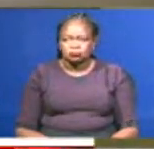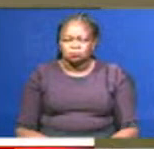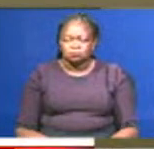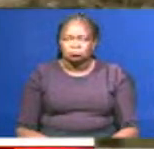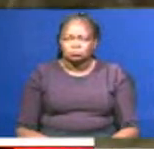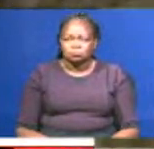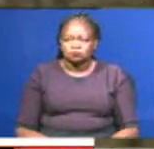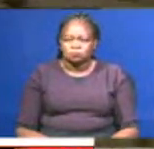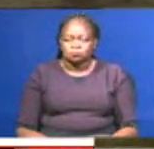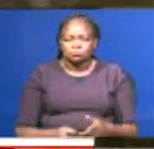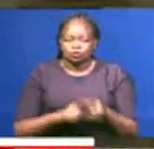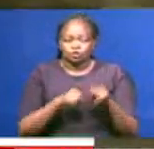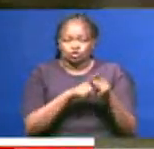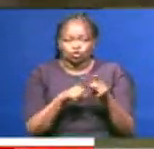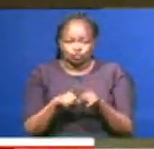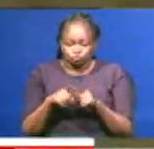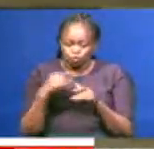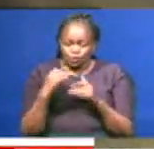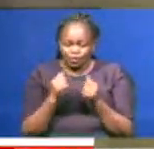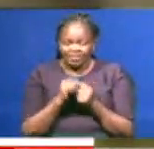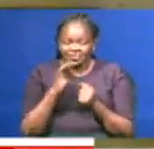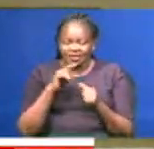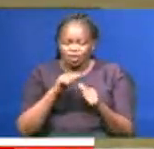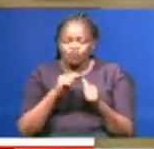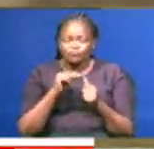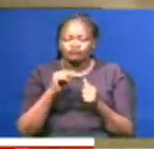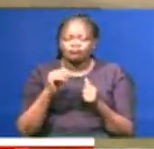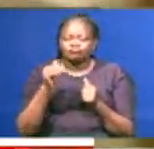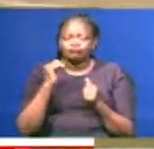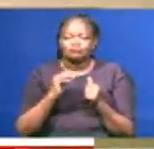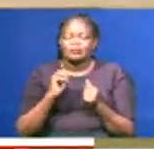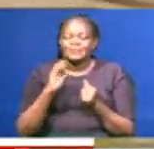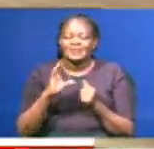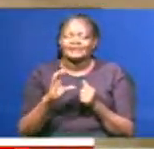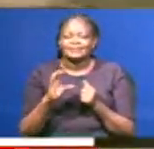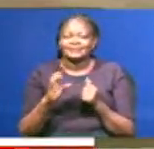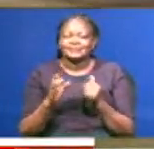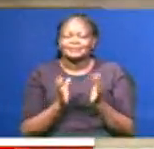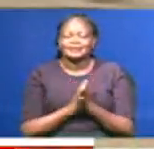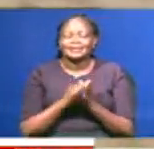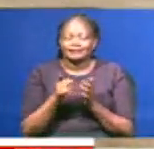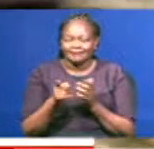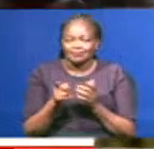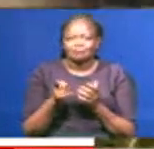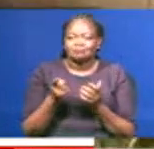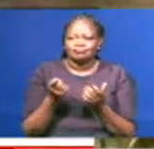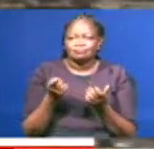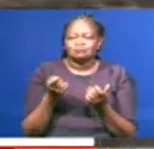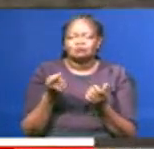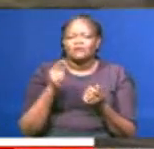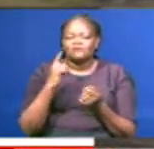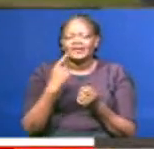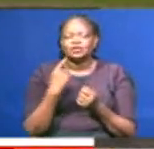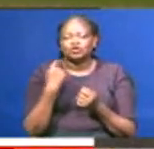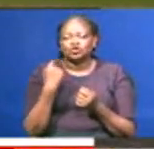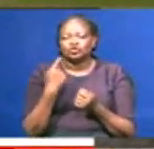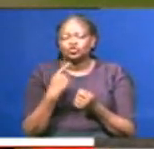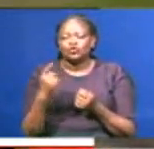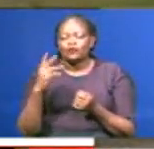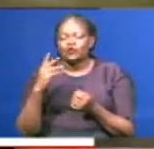He will also race in the third round of Junior WRC, the Rally Italia Sardinia, on the 1st to 4th of